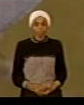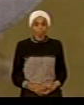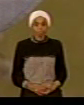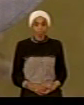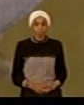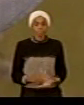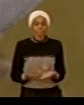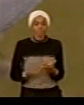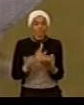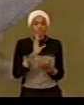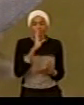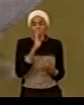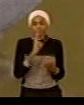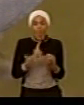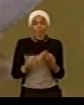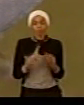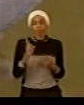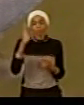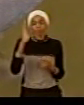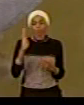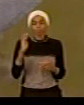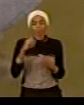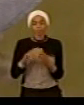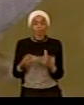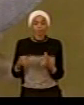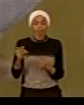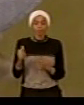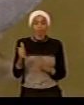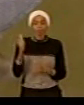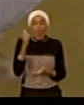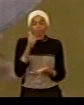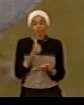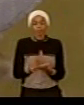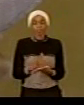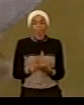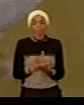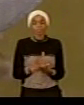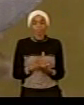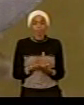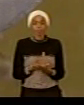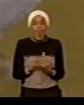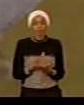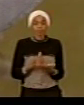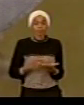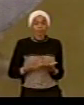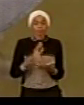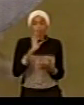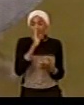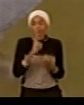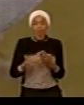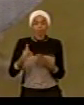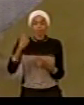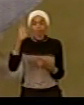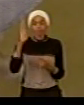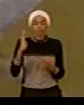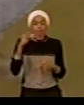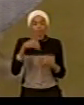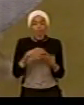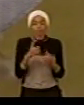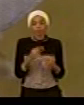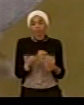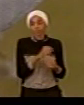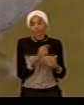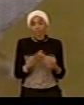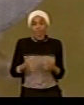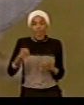Glory be to God in the highest. Amen. Glory be to God